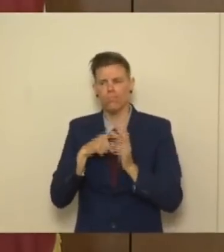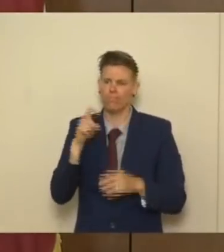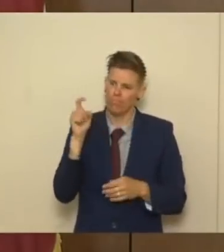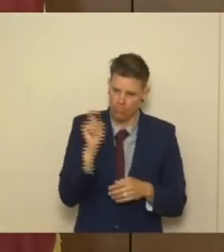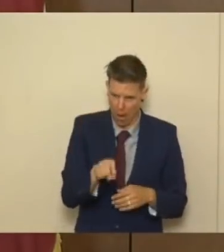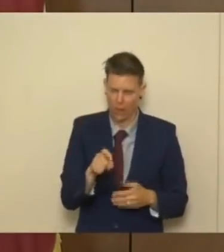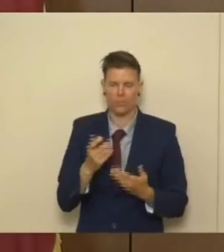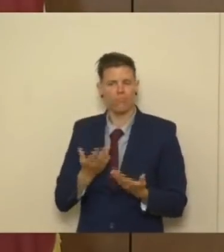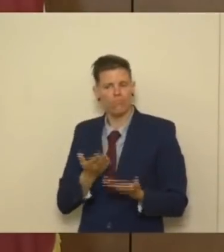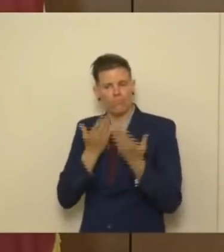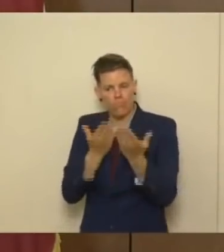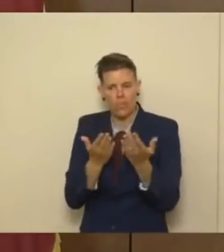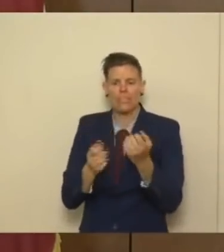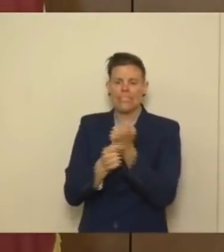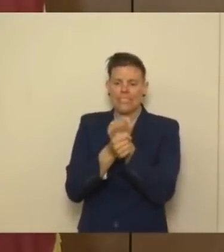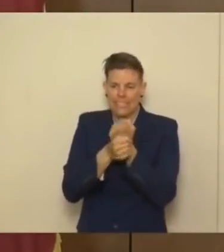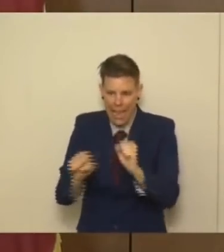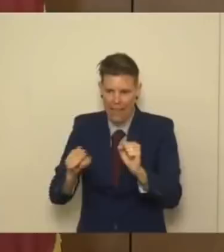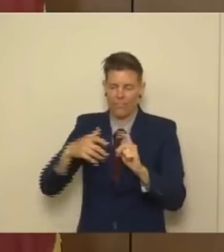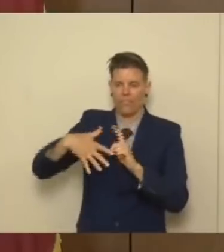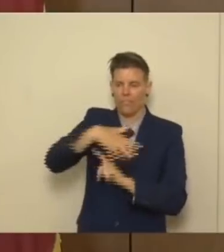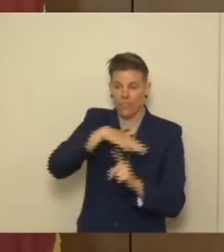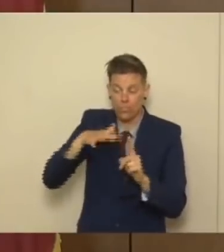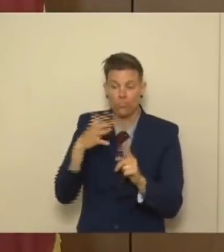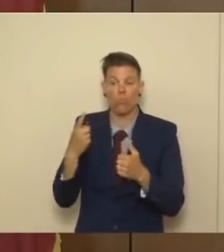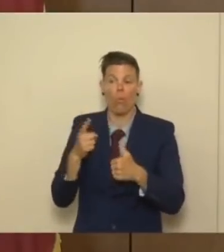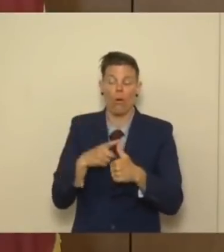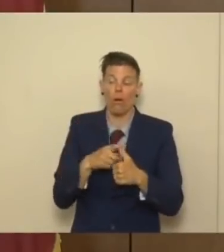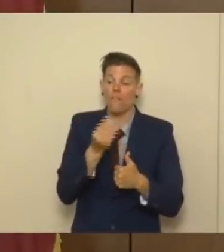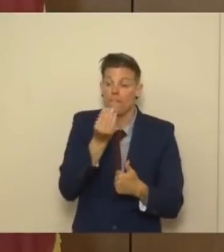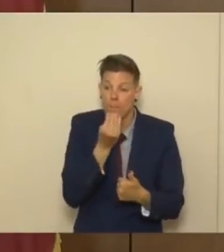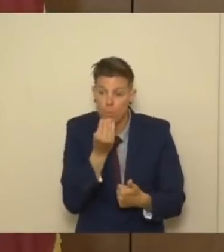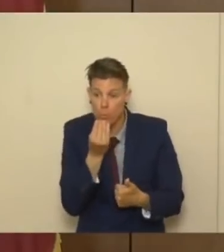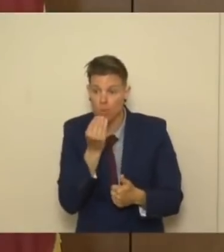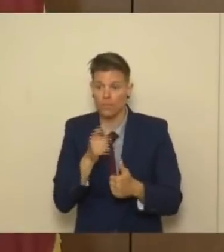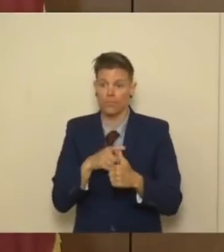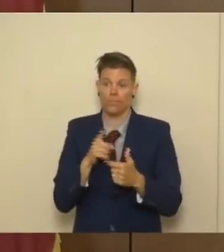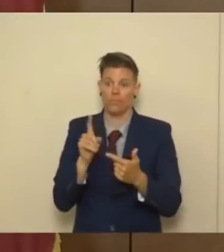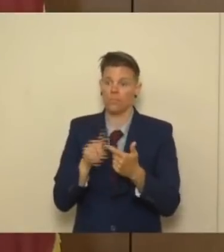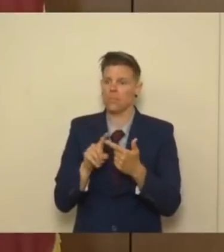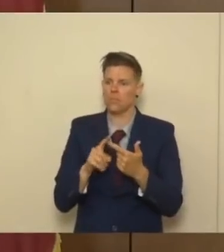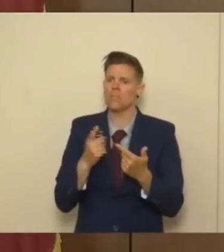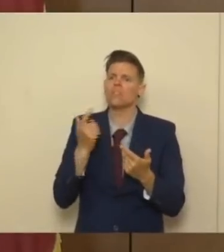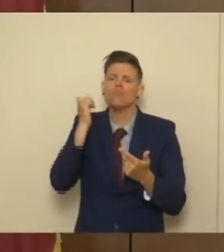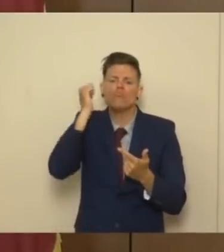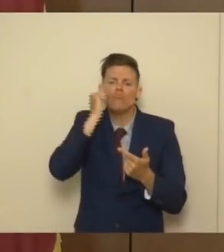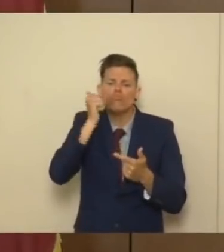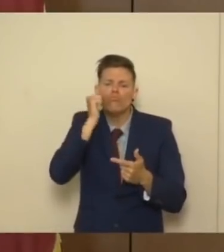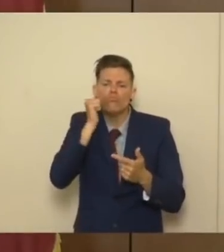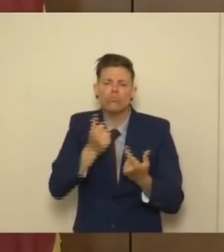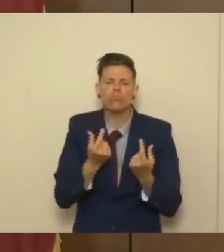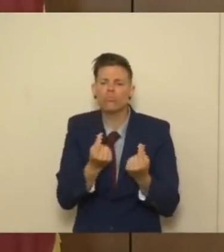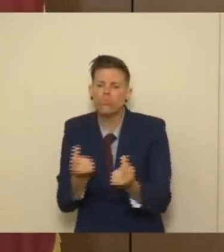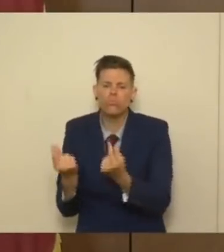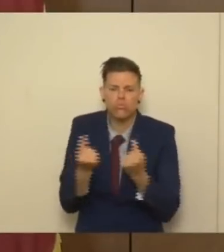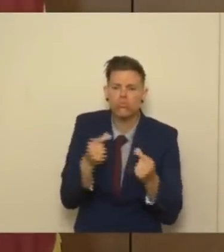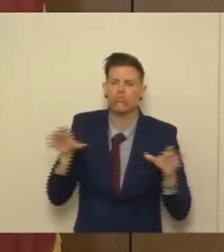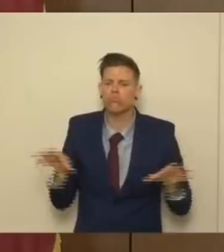We provide food and the basic activities of daily living required. Then you're in a high-risk